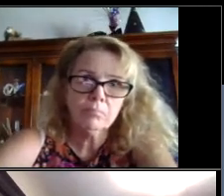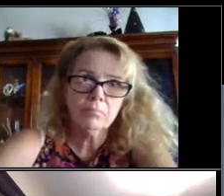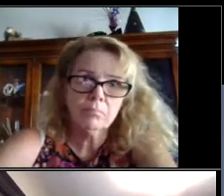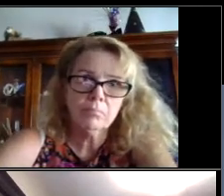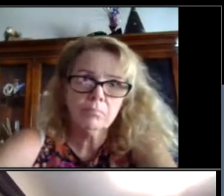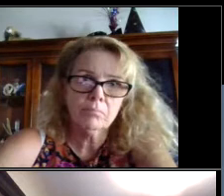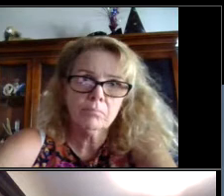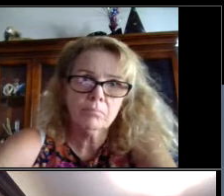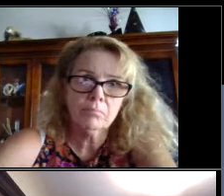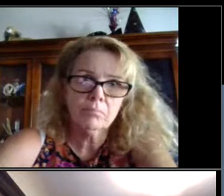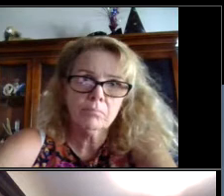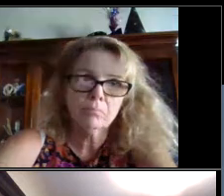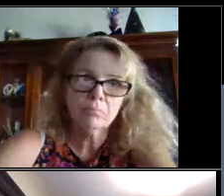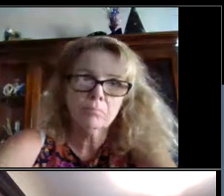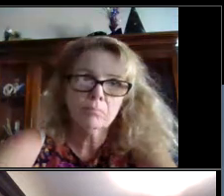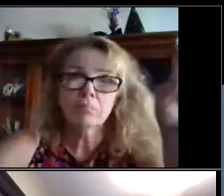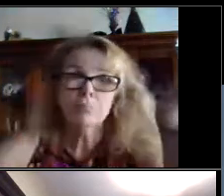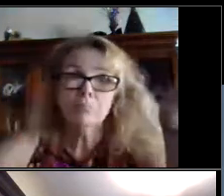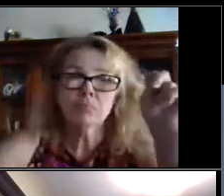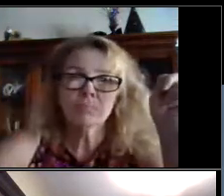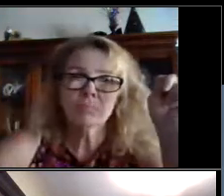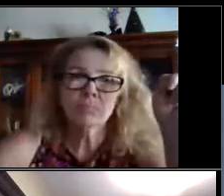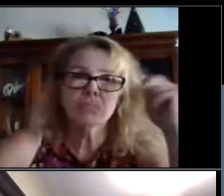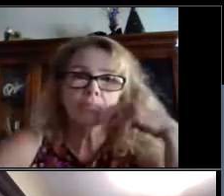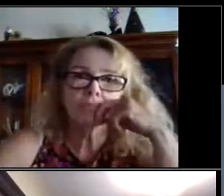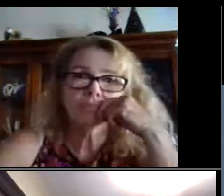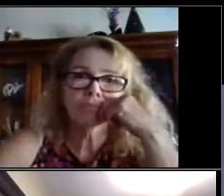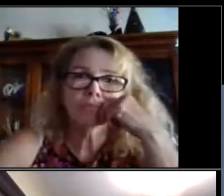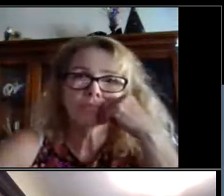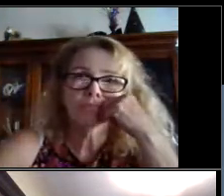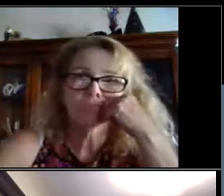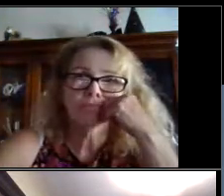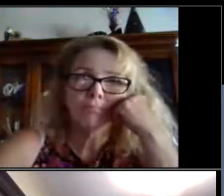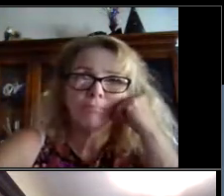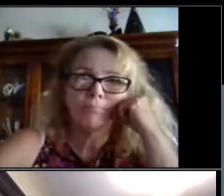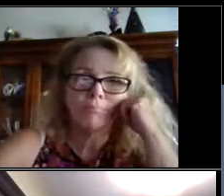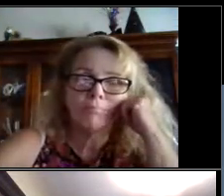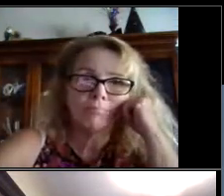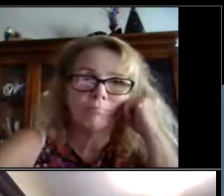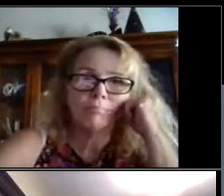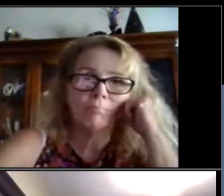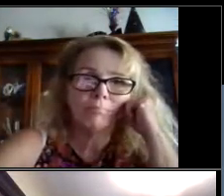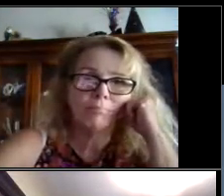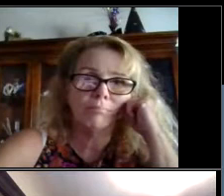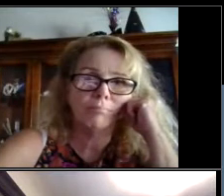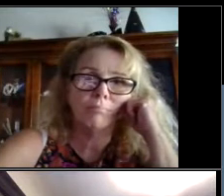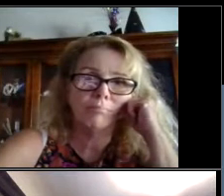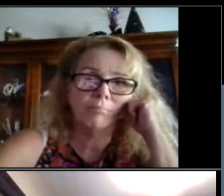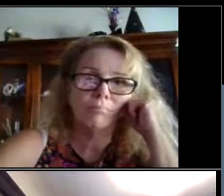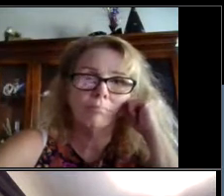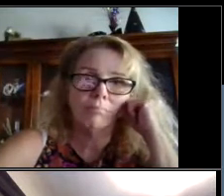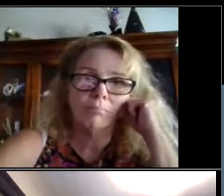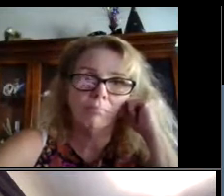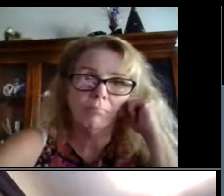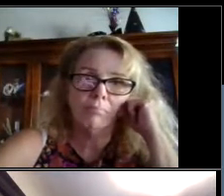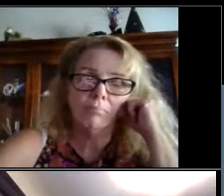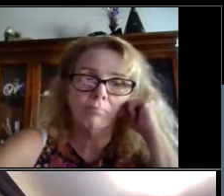Ahmad, do you want to respond on Colton, or is your volume not working? I don't